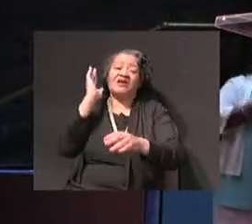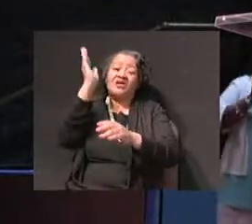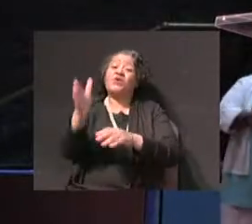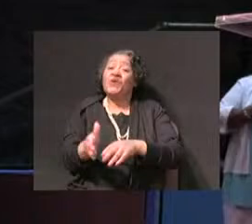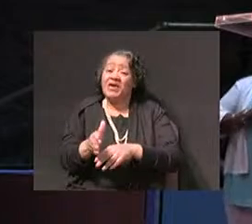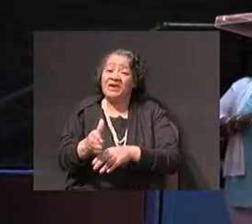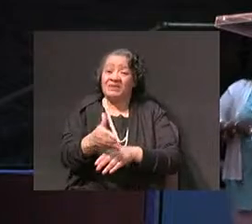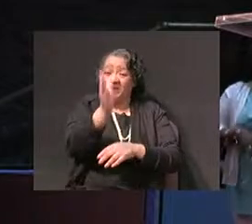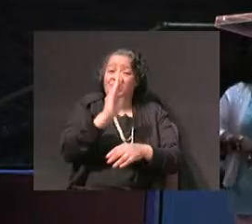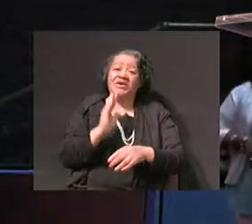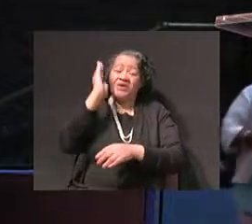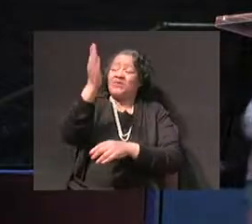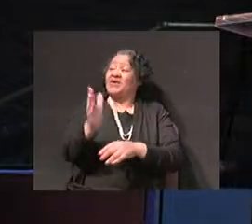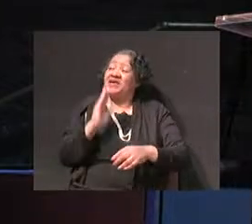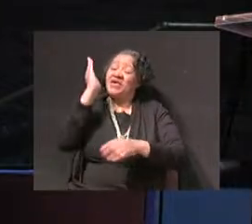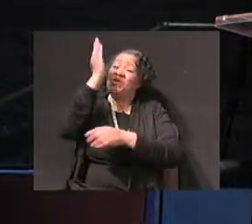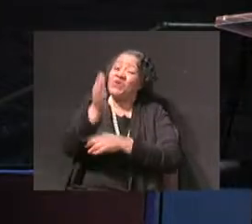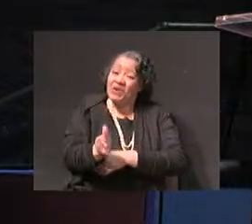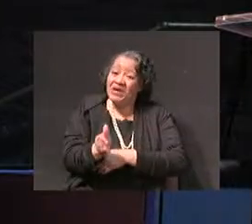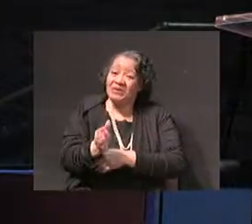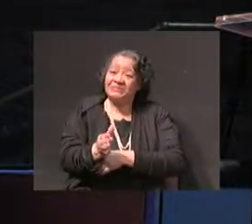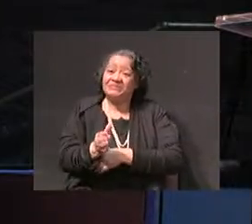will. He will.